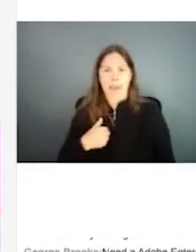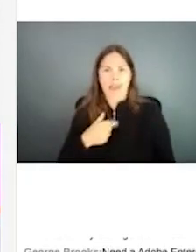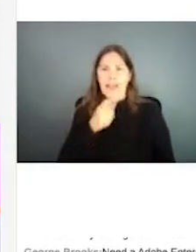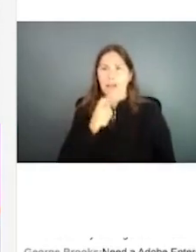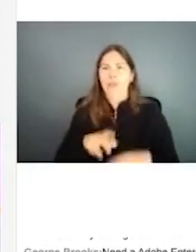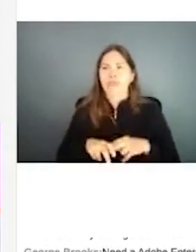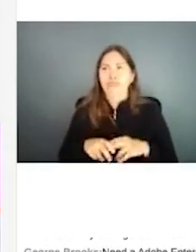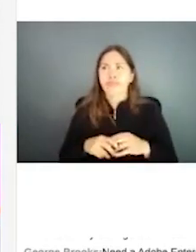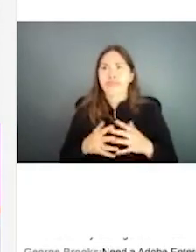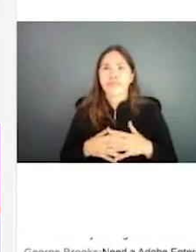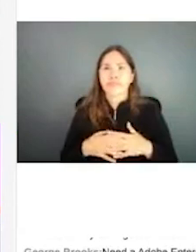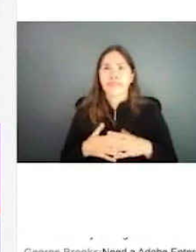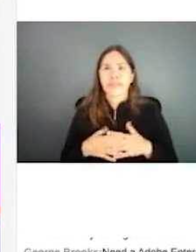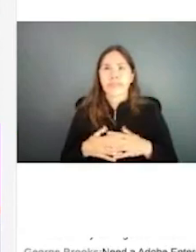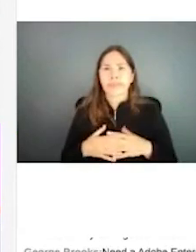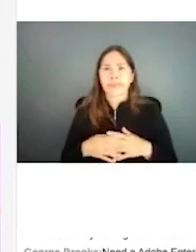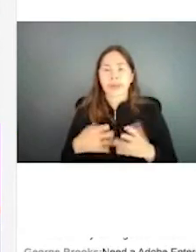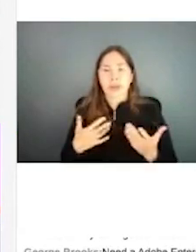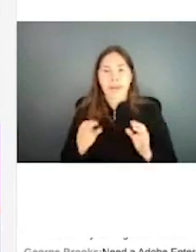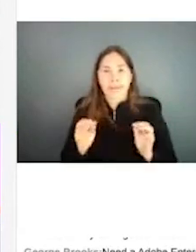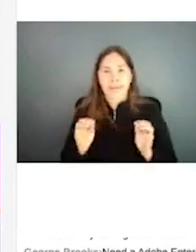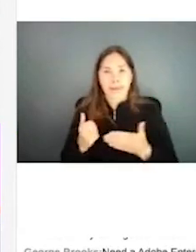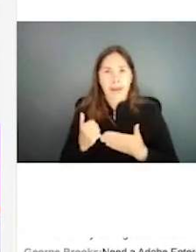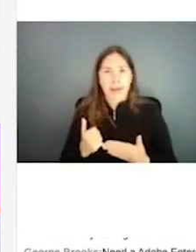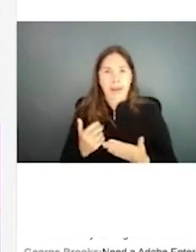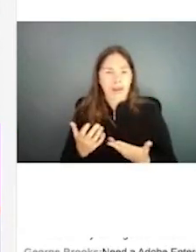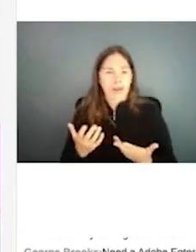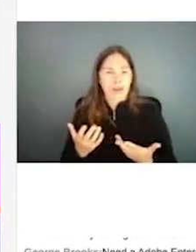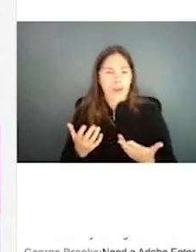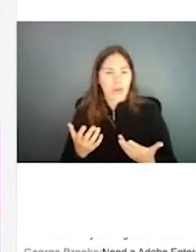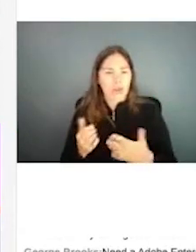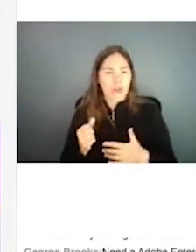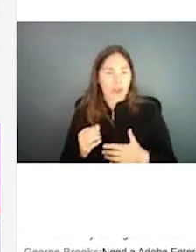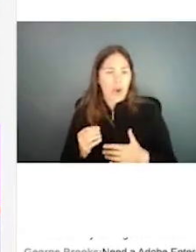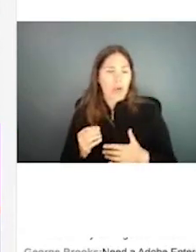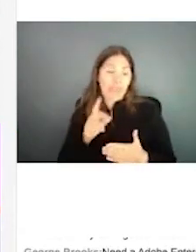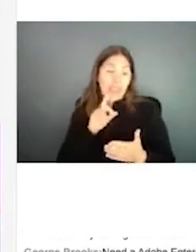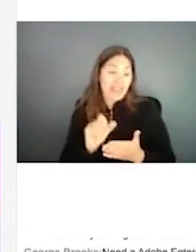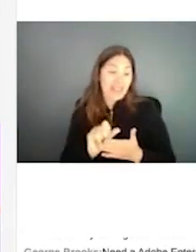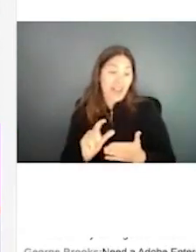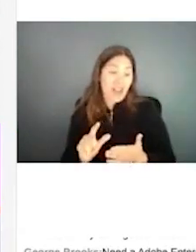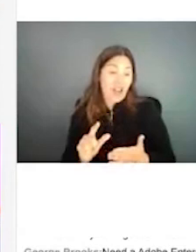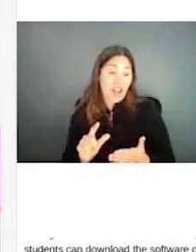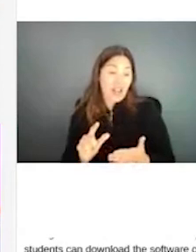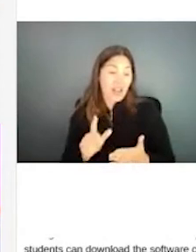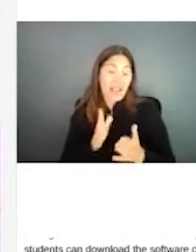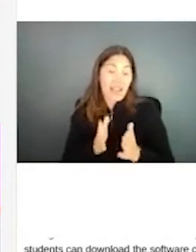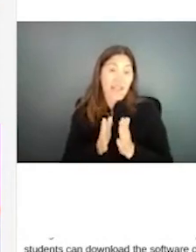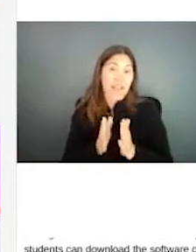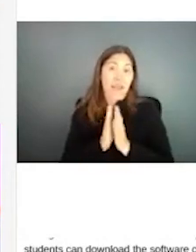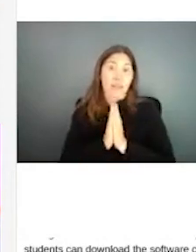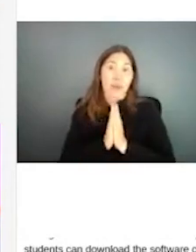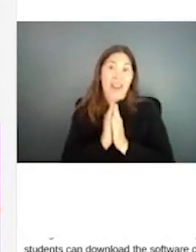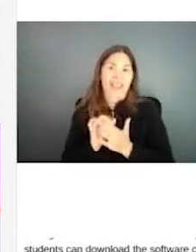there spinning your wheels. And that's it. I mean, let's pray that we all make it